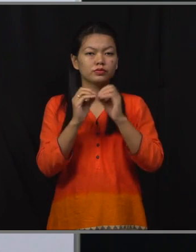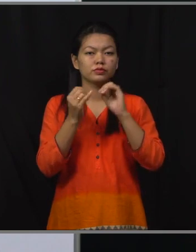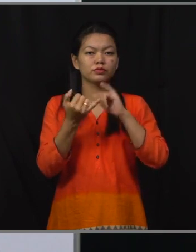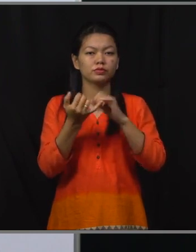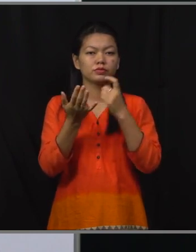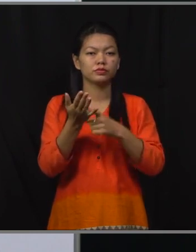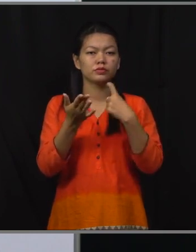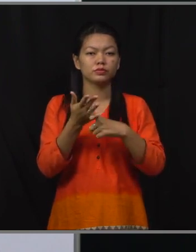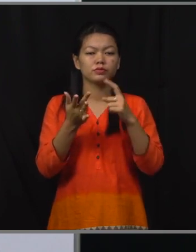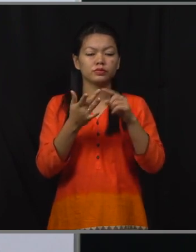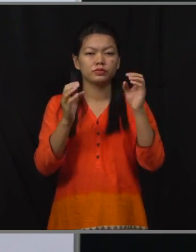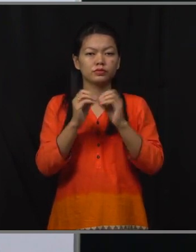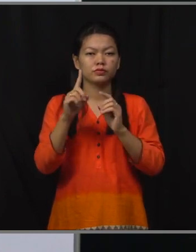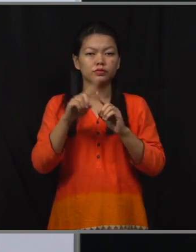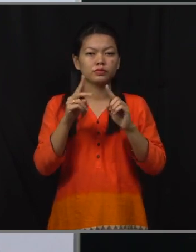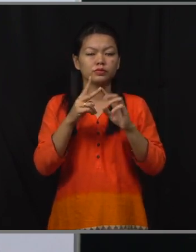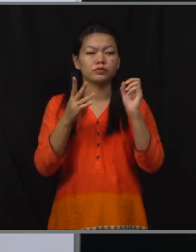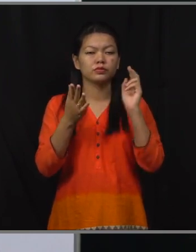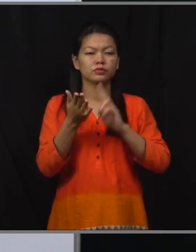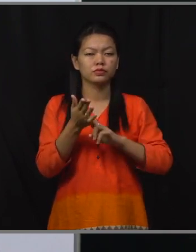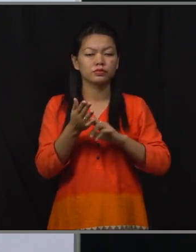Subscription is 22,000.